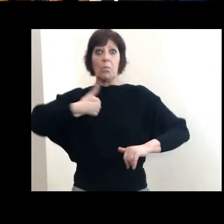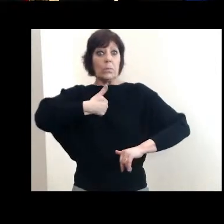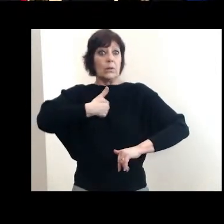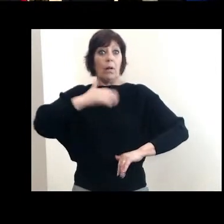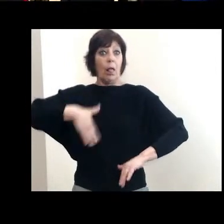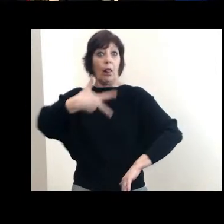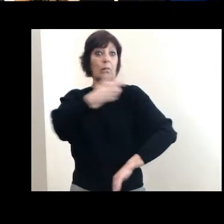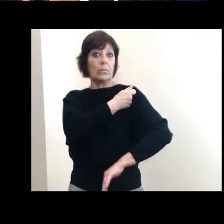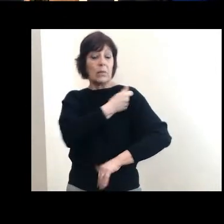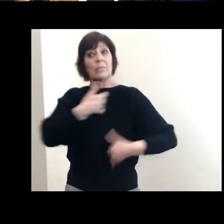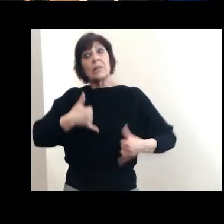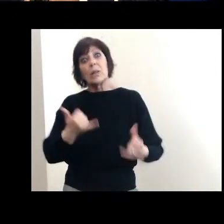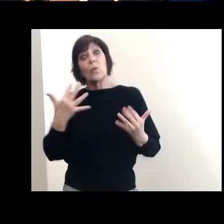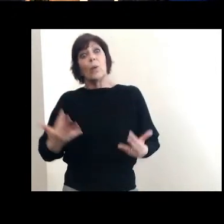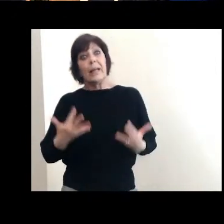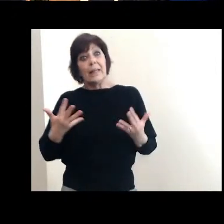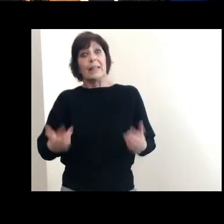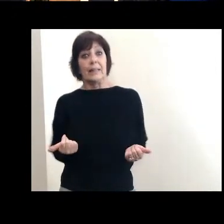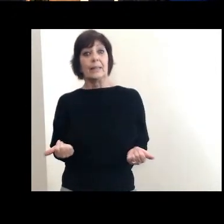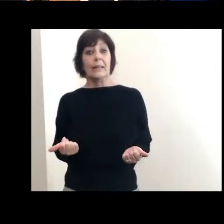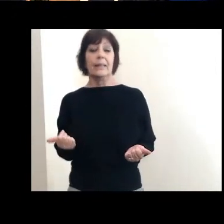because I'm still waiting.